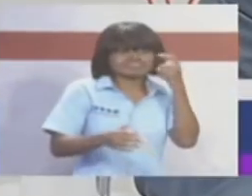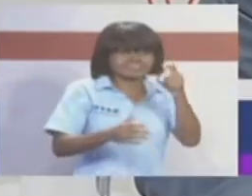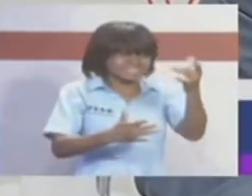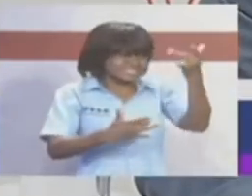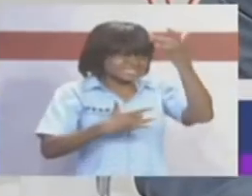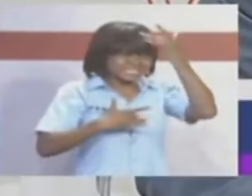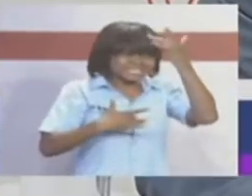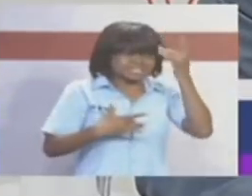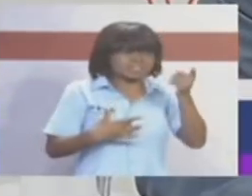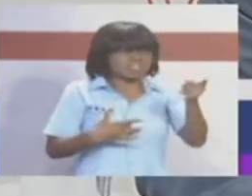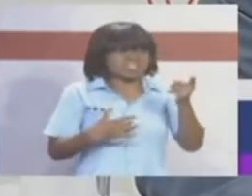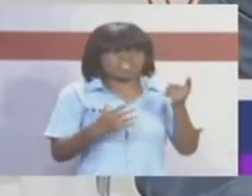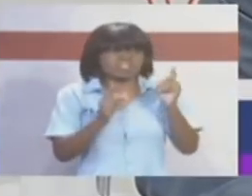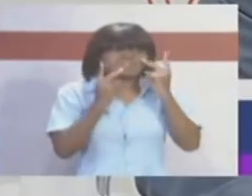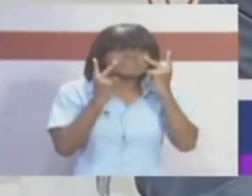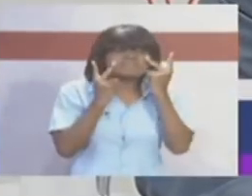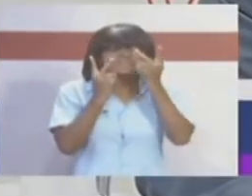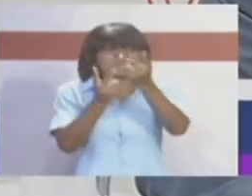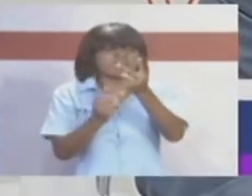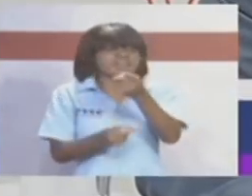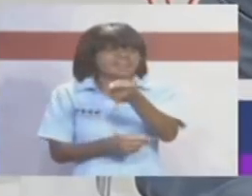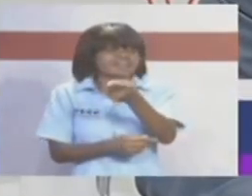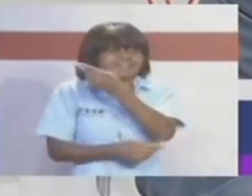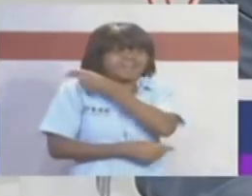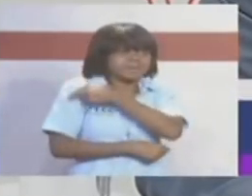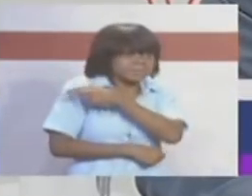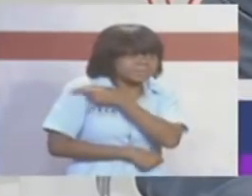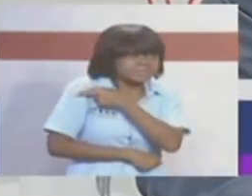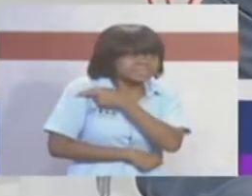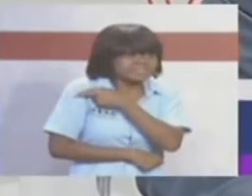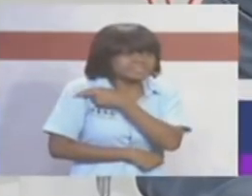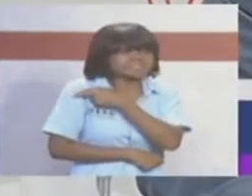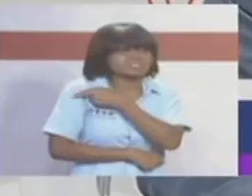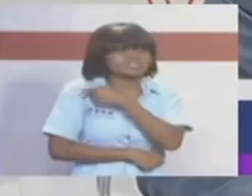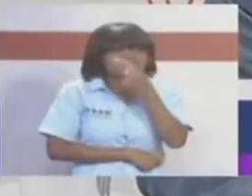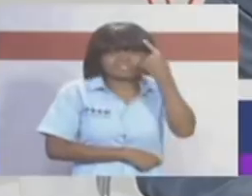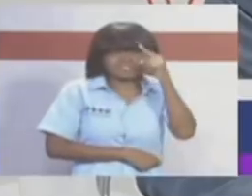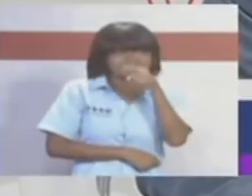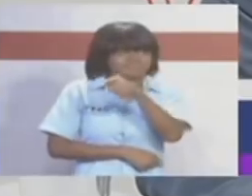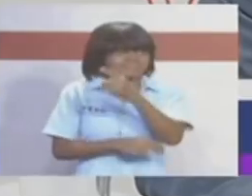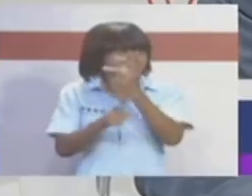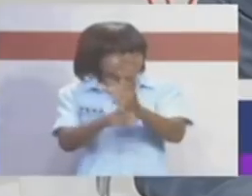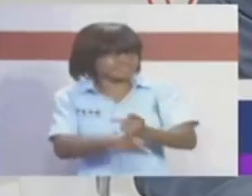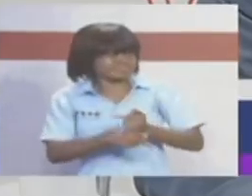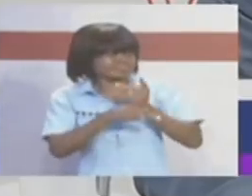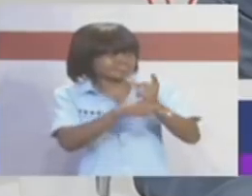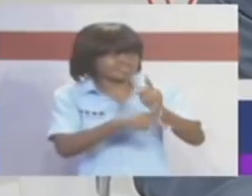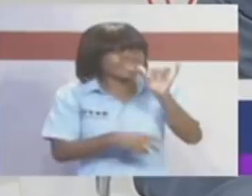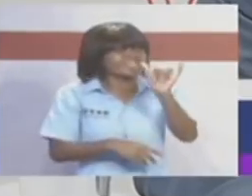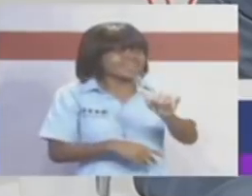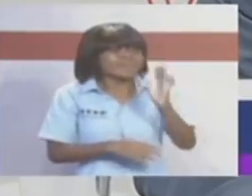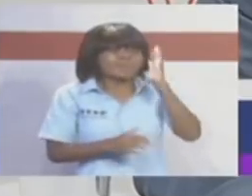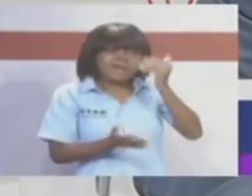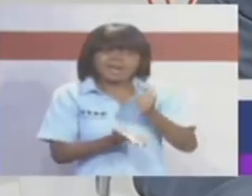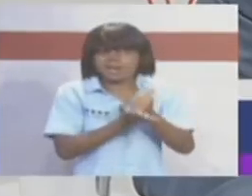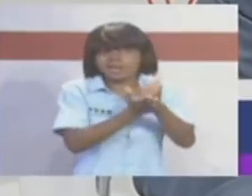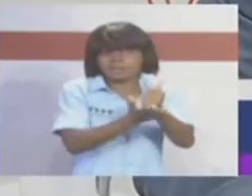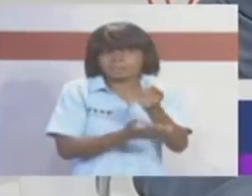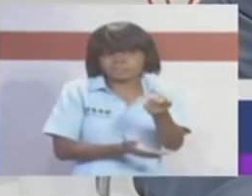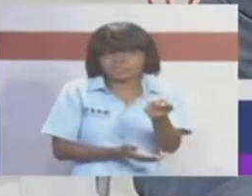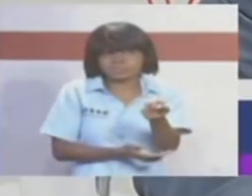advanced care when needed, because these are the things that are going to put the brakes both on the new cases and on the adverse